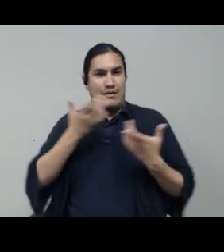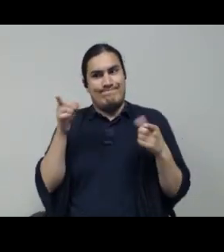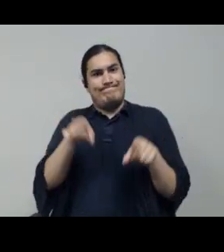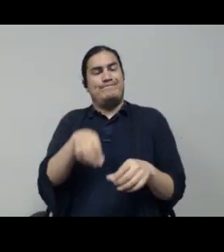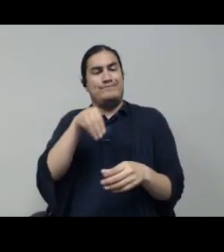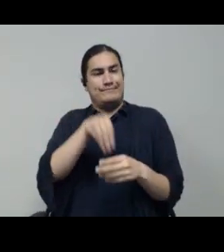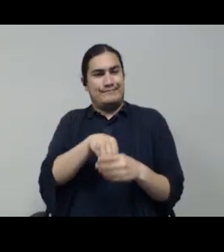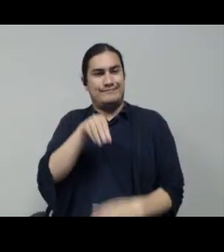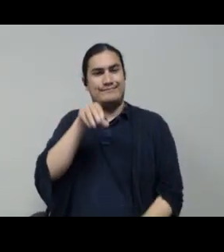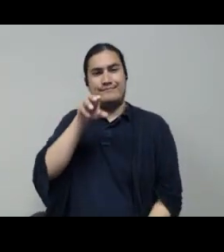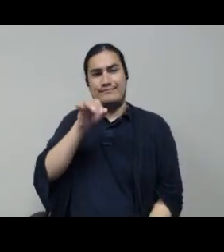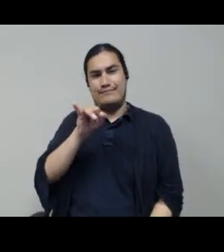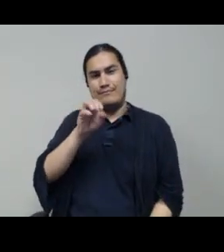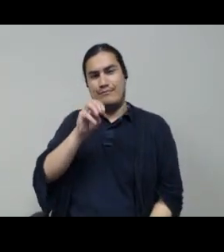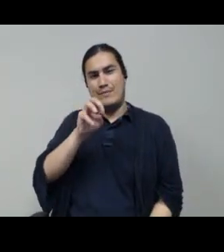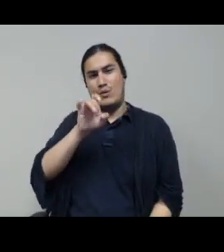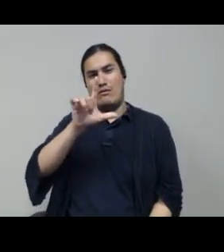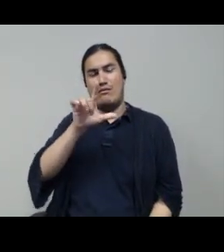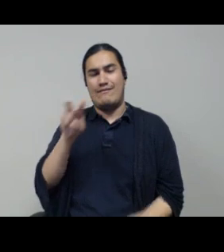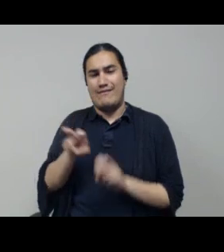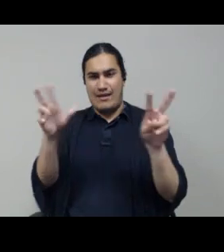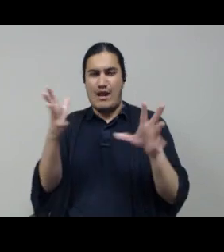Valley. I would like to be there physically next time.